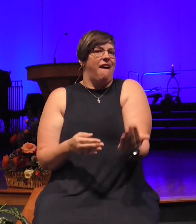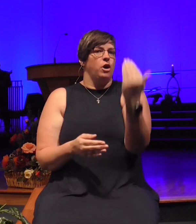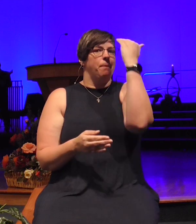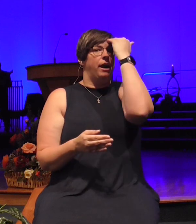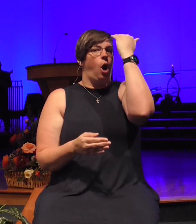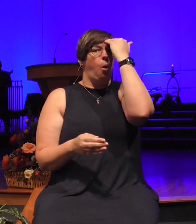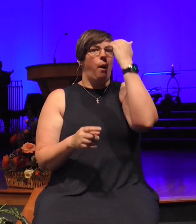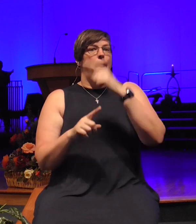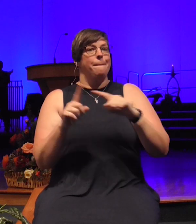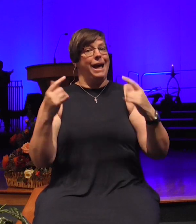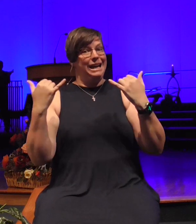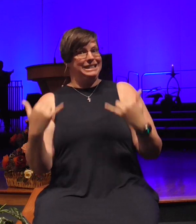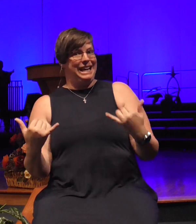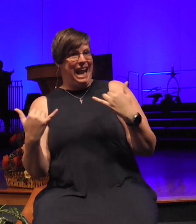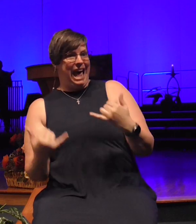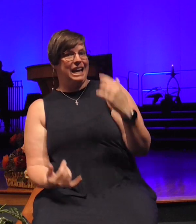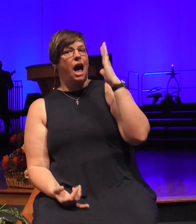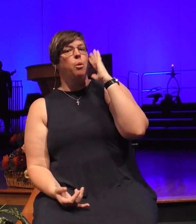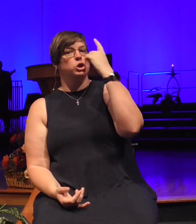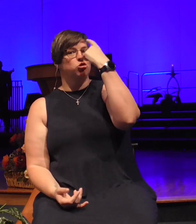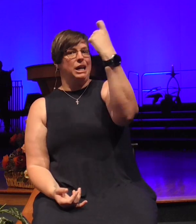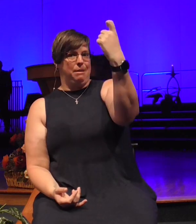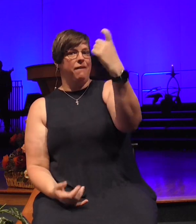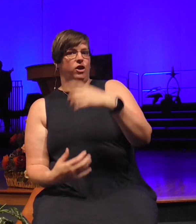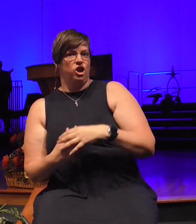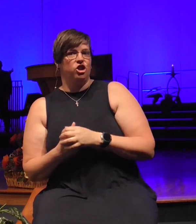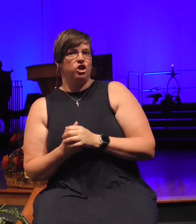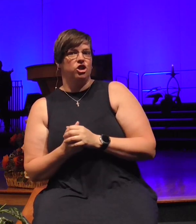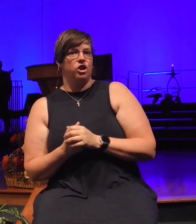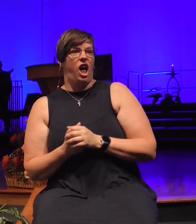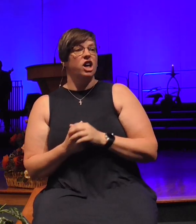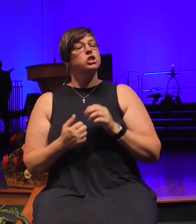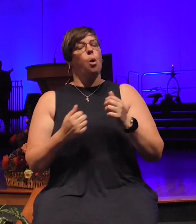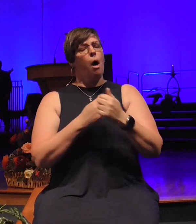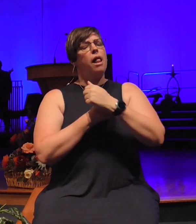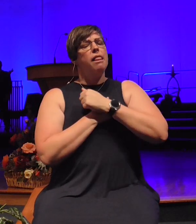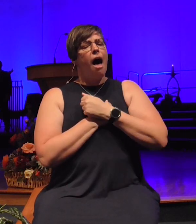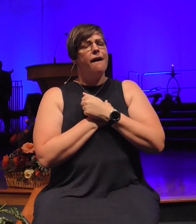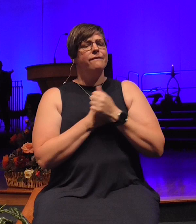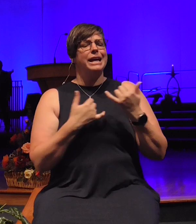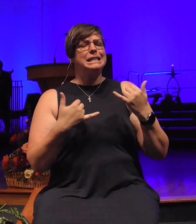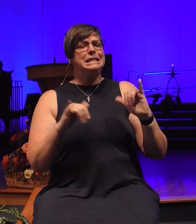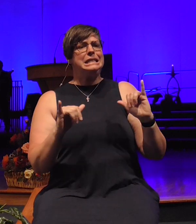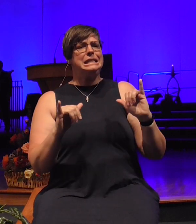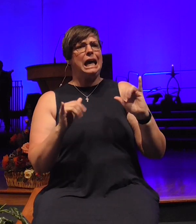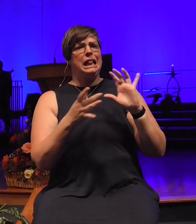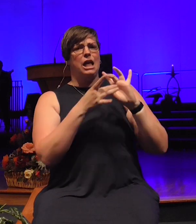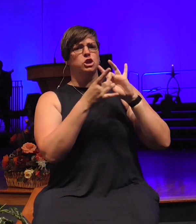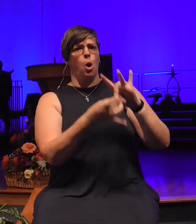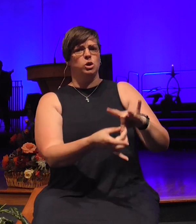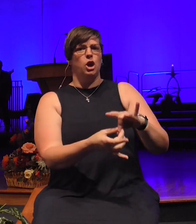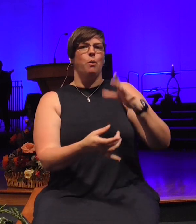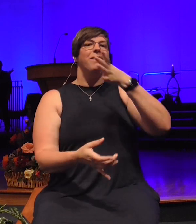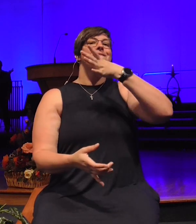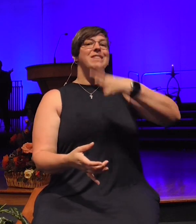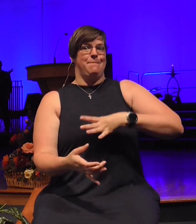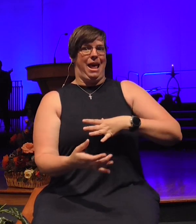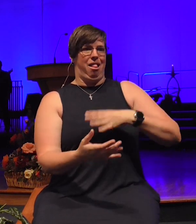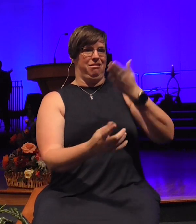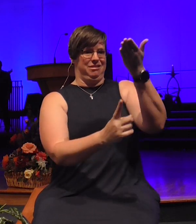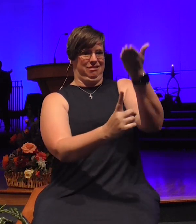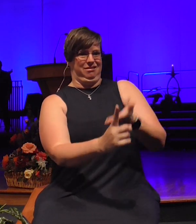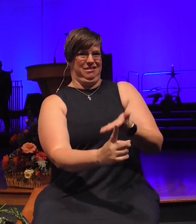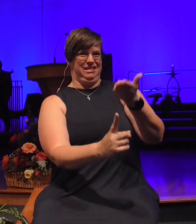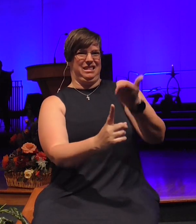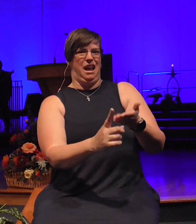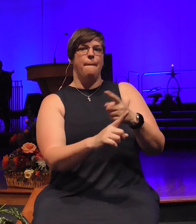been aware, but as it is, I'll dream of her tonight. And so although love is still associated with the female form, it is now something that